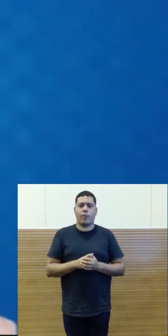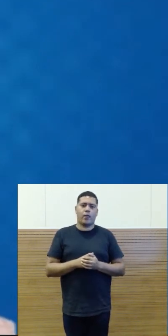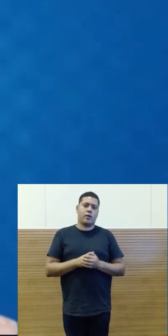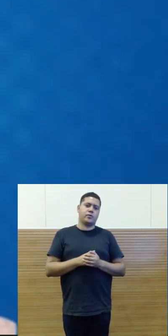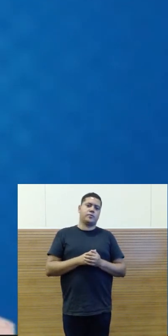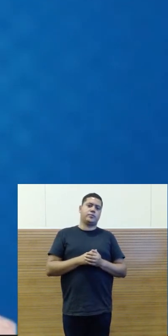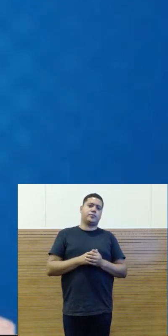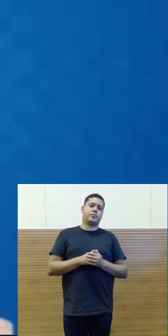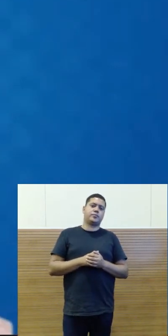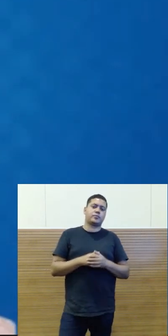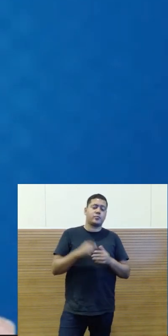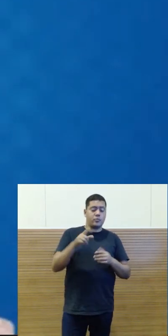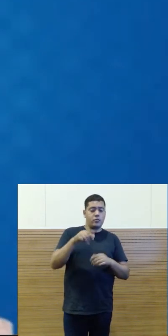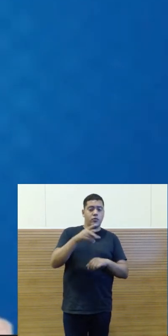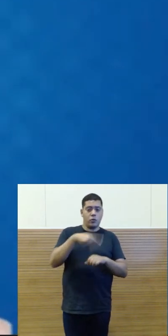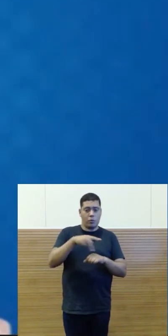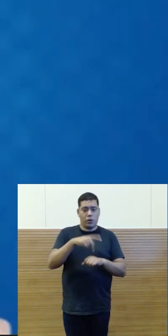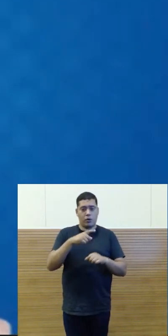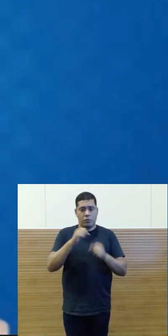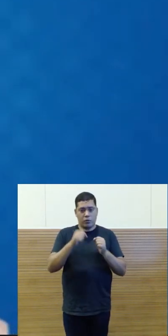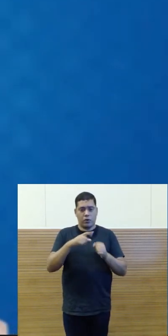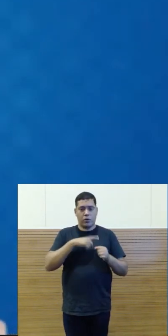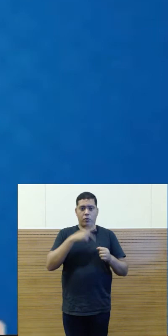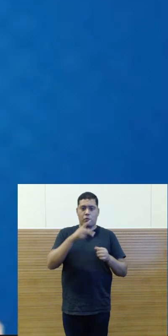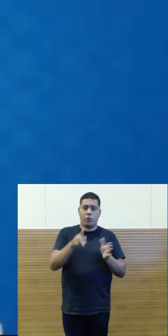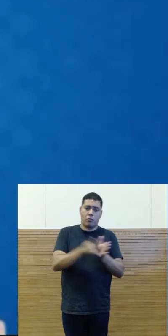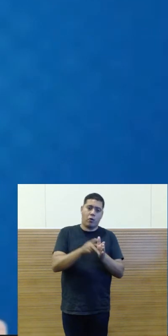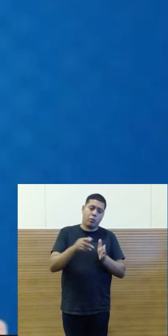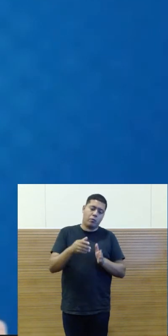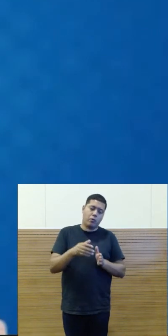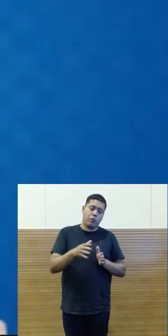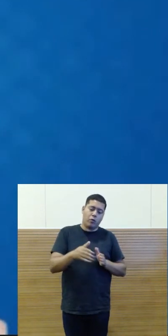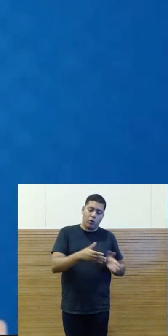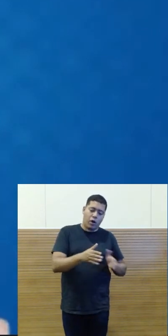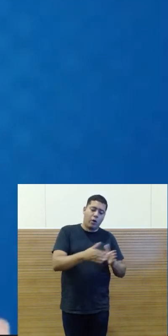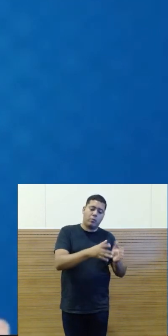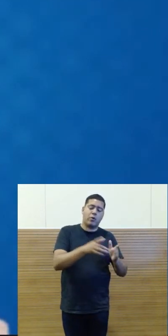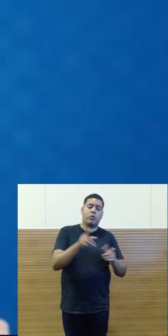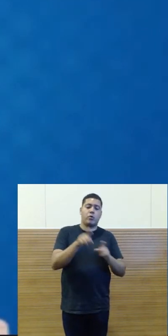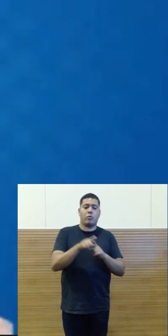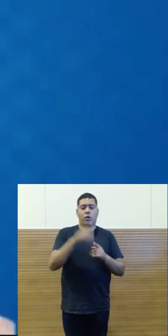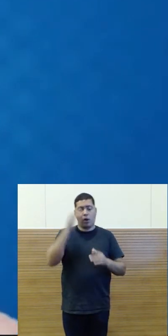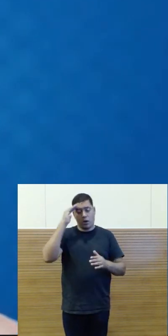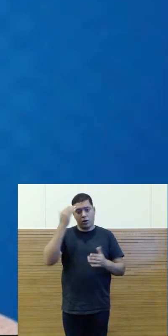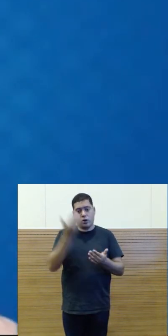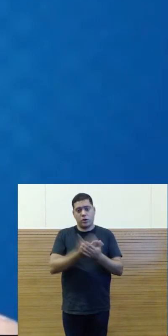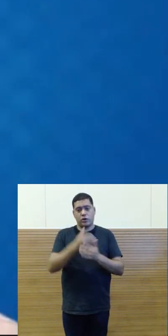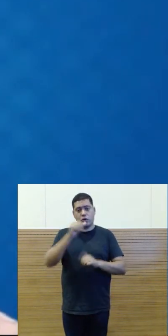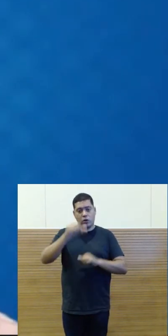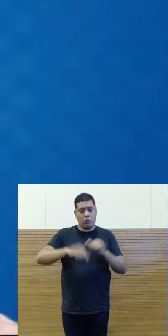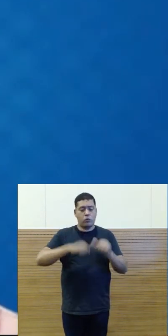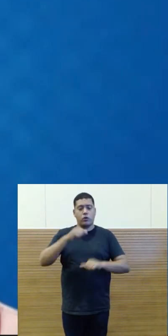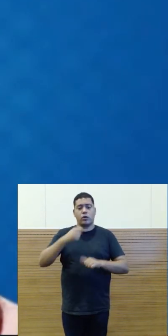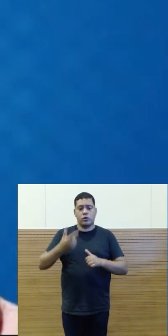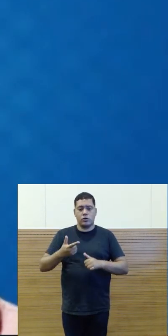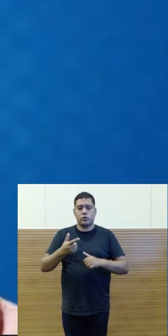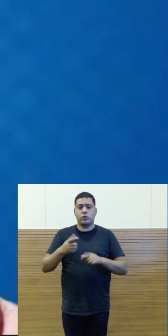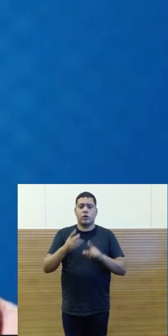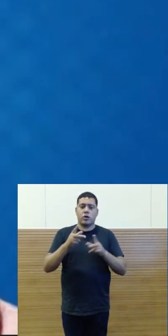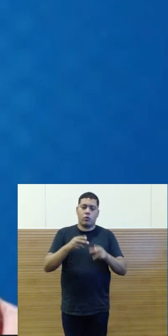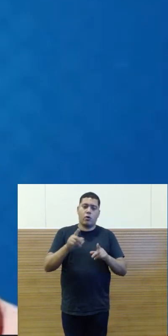how they think they need to change their food system. And of course, as also Jeffrey Cannon has